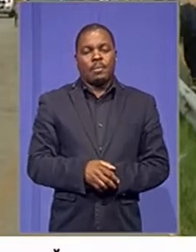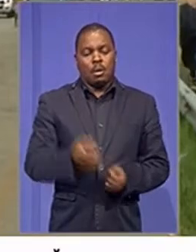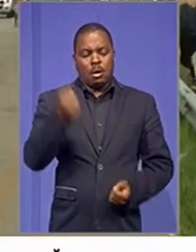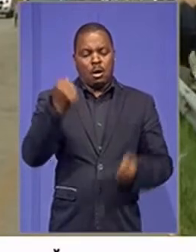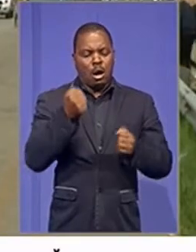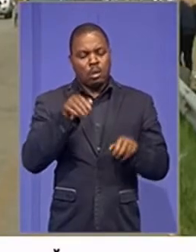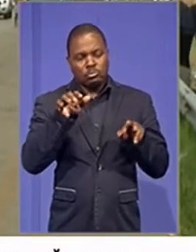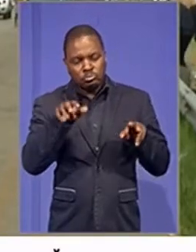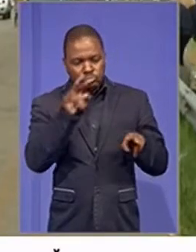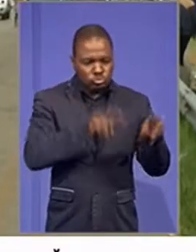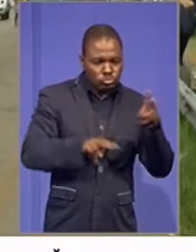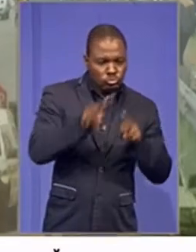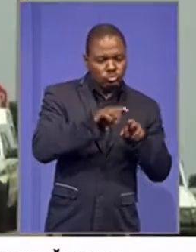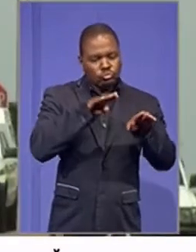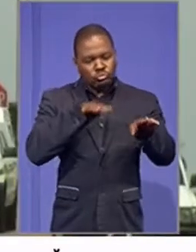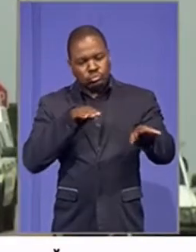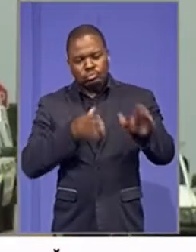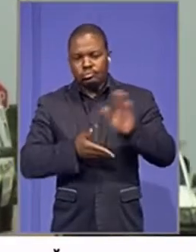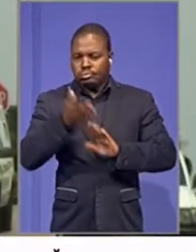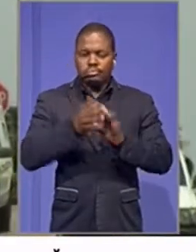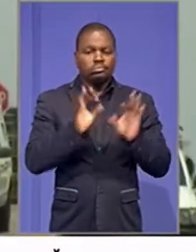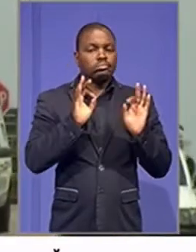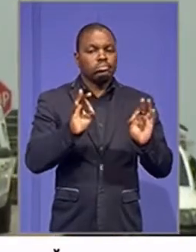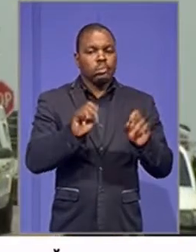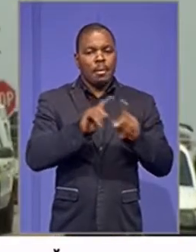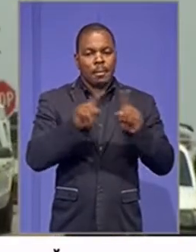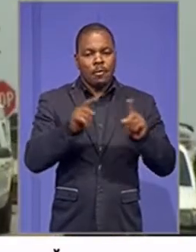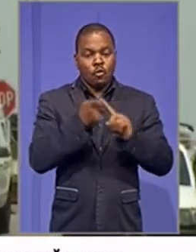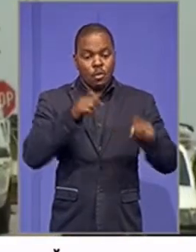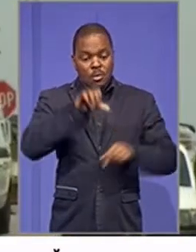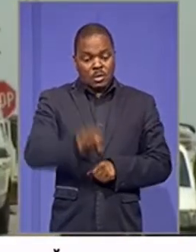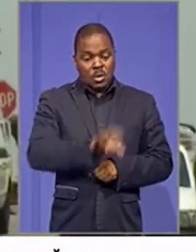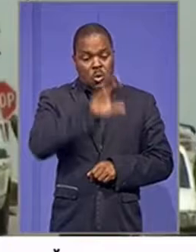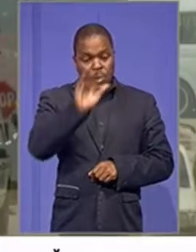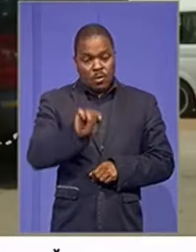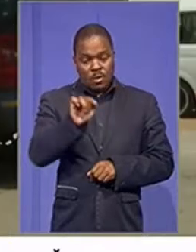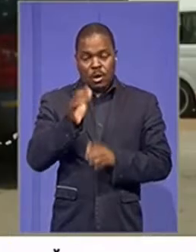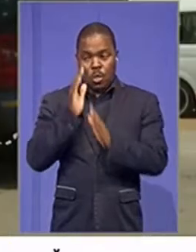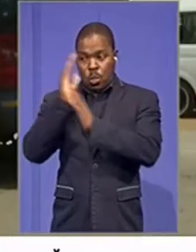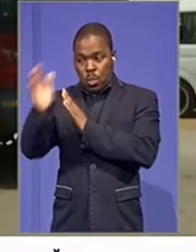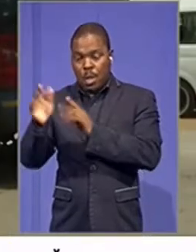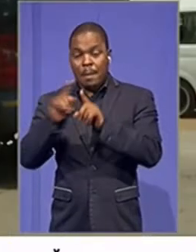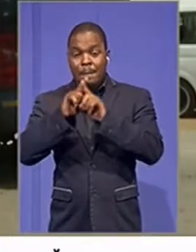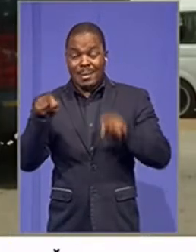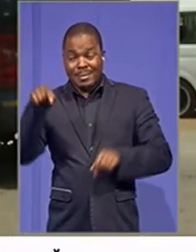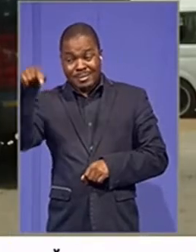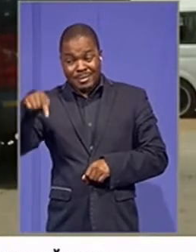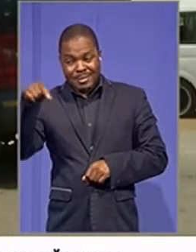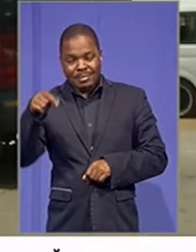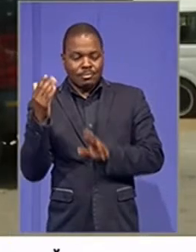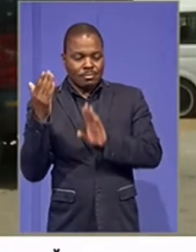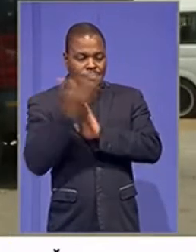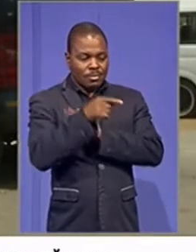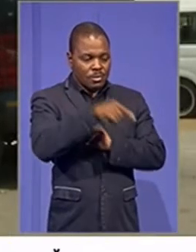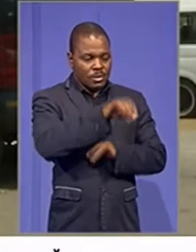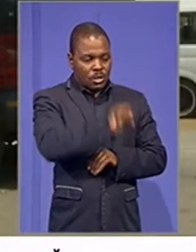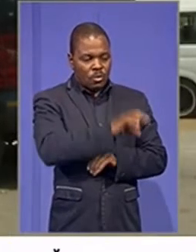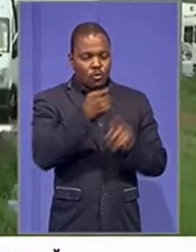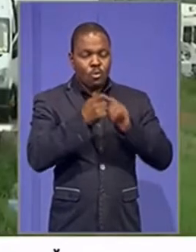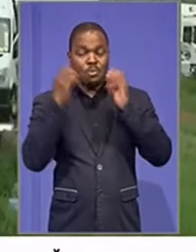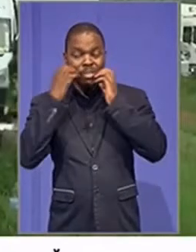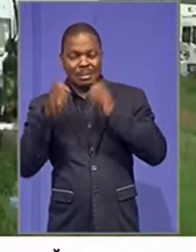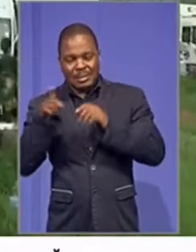wa sephethephethe di sepela ka thelelo go tšwa lehlakoreng la Afrika Borwa ka lehlakoreng la Mozambique e sa le hlotlo baotledi ba swanela